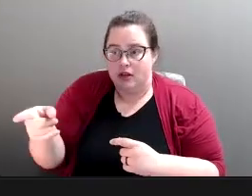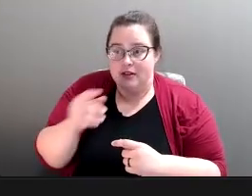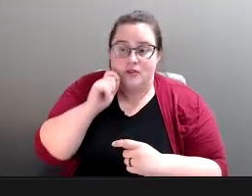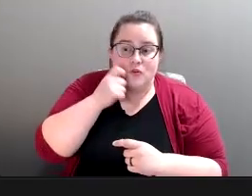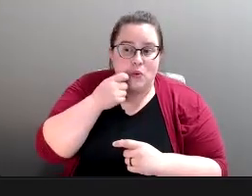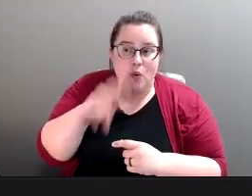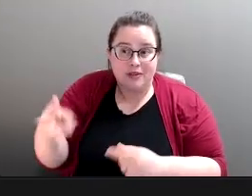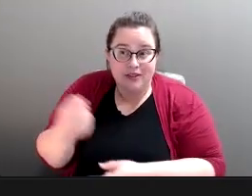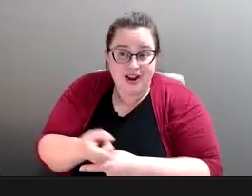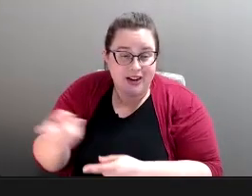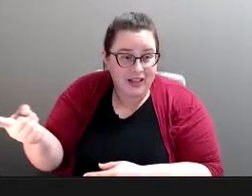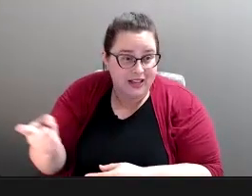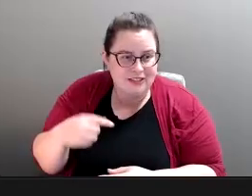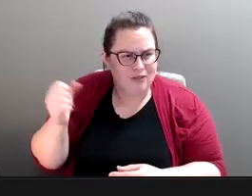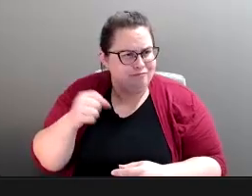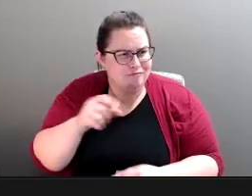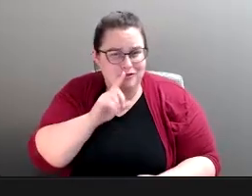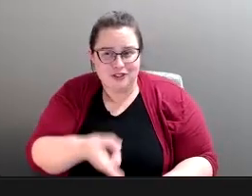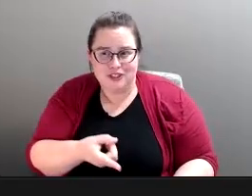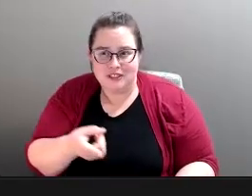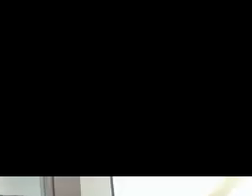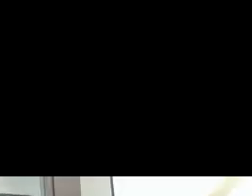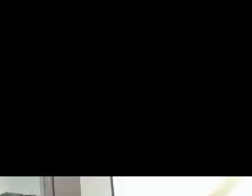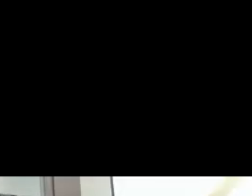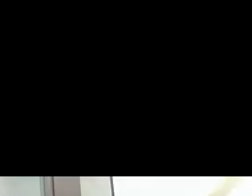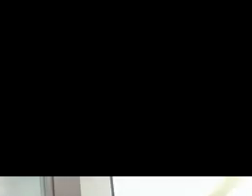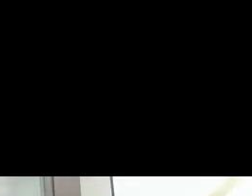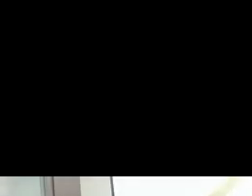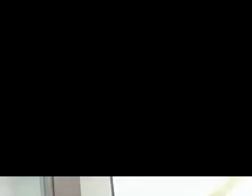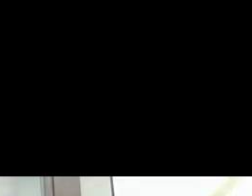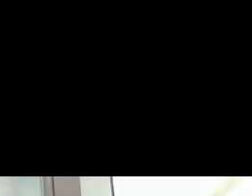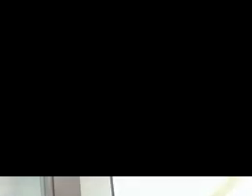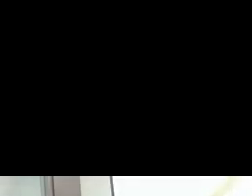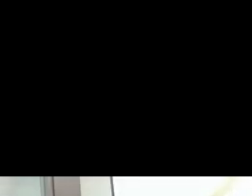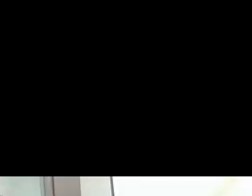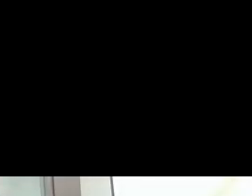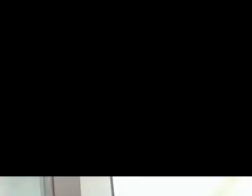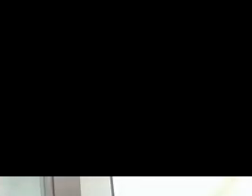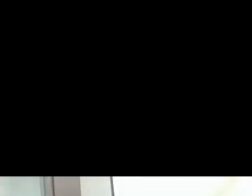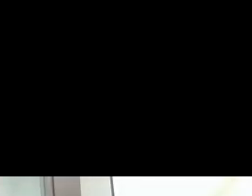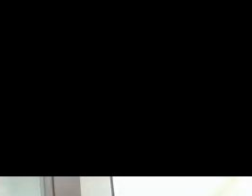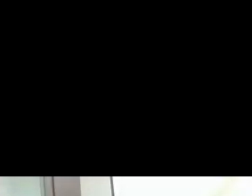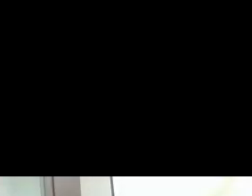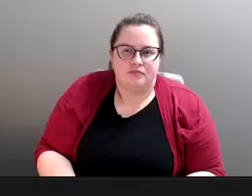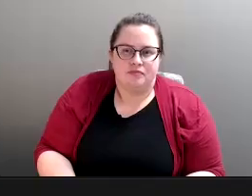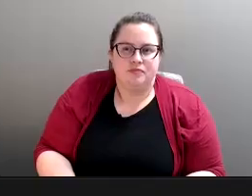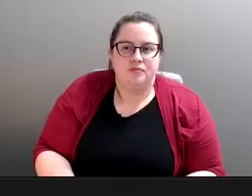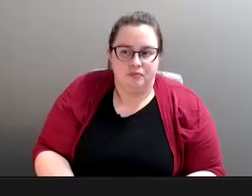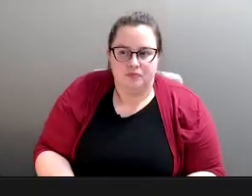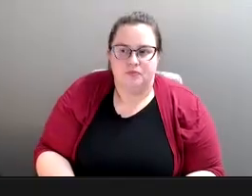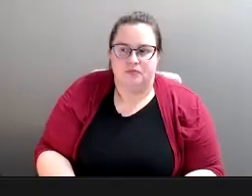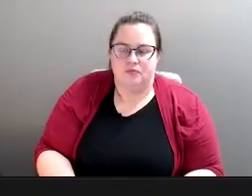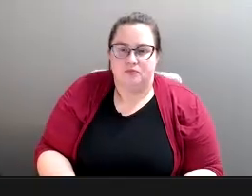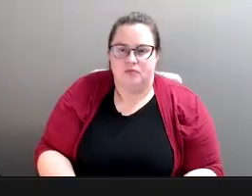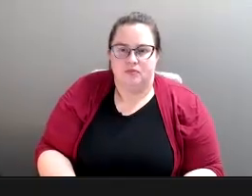right? Sure. Yeah, Look at absolutely. that. AI did that so quick. Hmm. Hmm. All right. You're